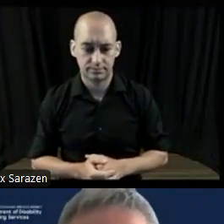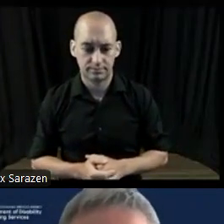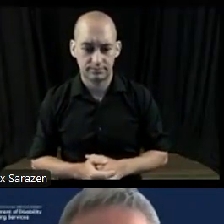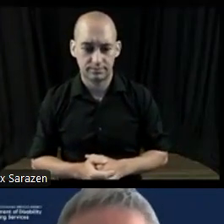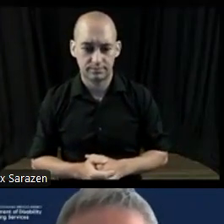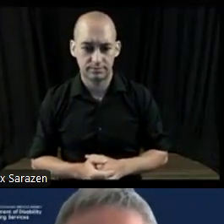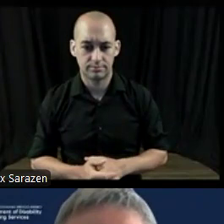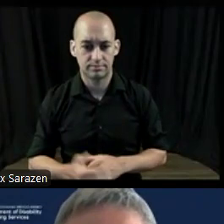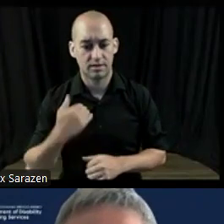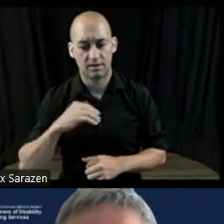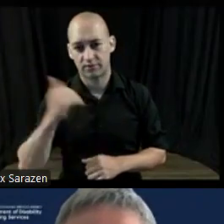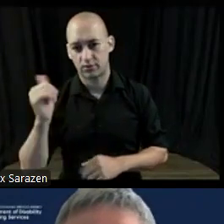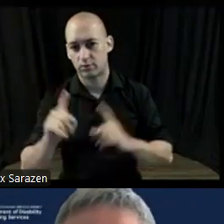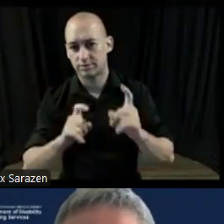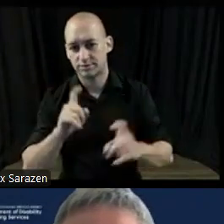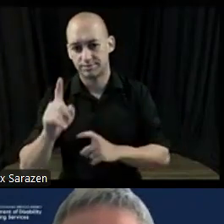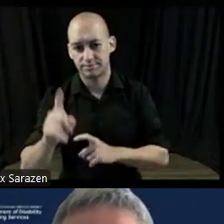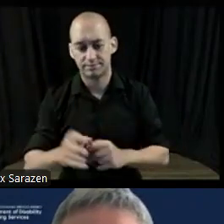Any other questions?